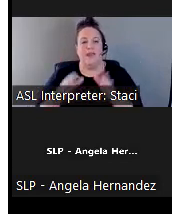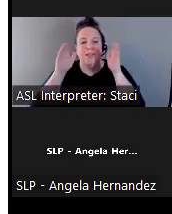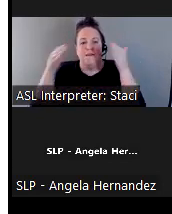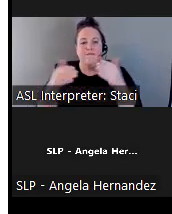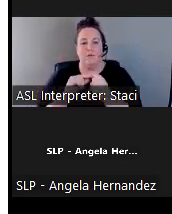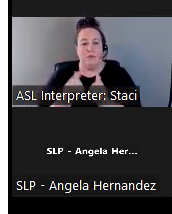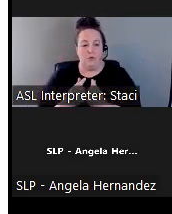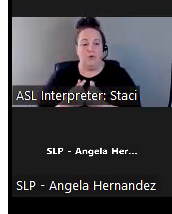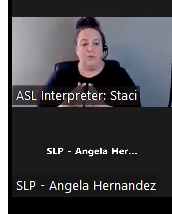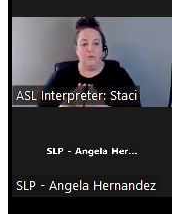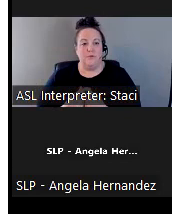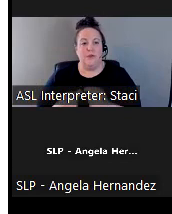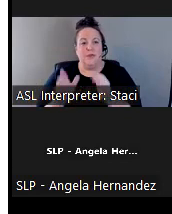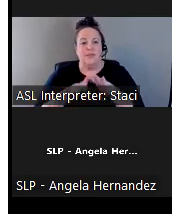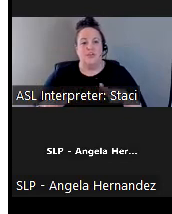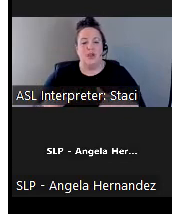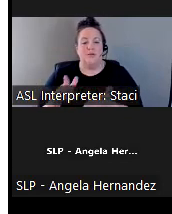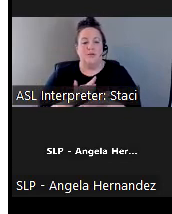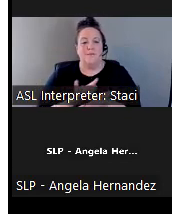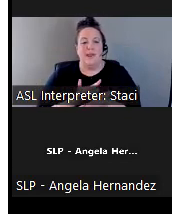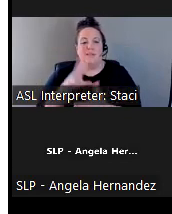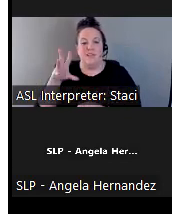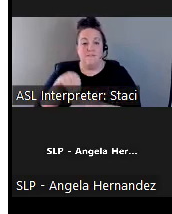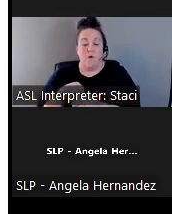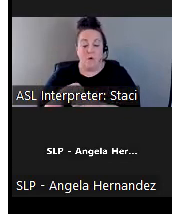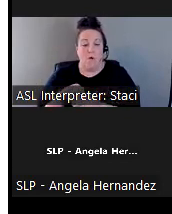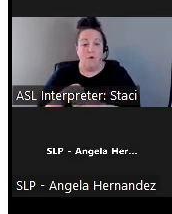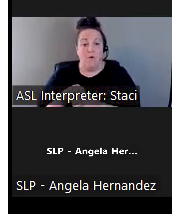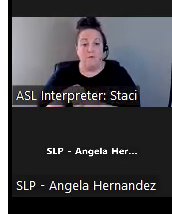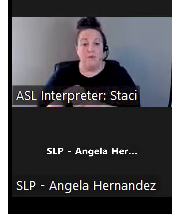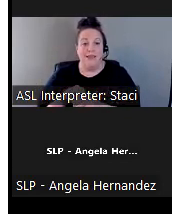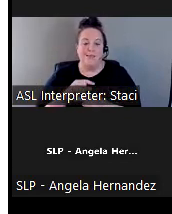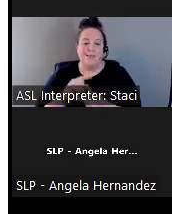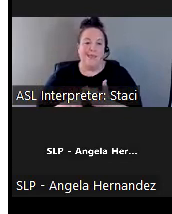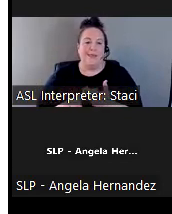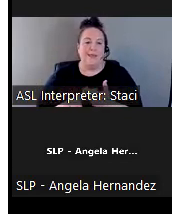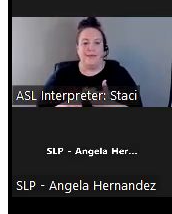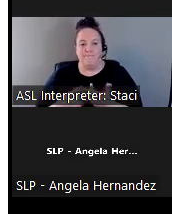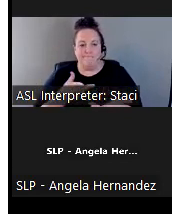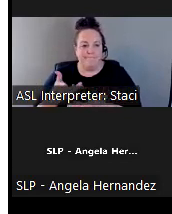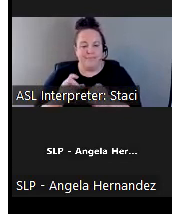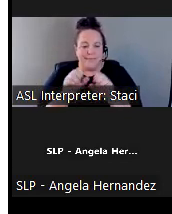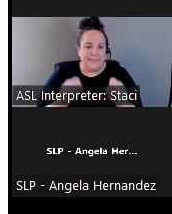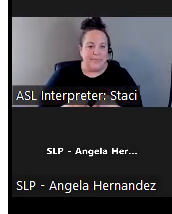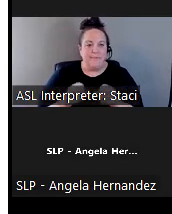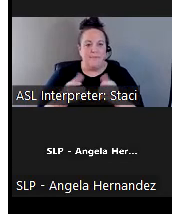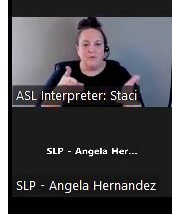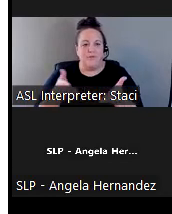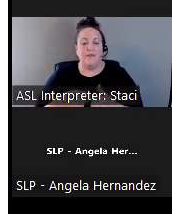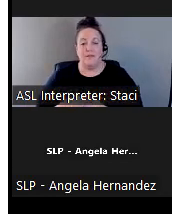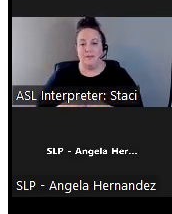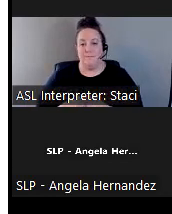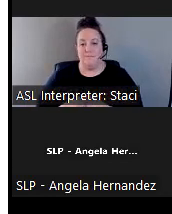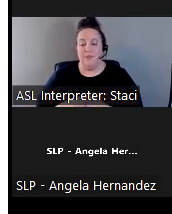us. She had a child that was medically involved and had navigated a number of systems and services. But the quote we took away